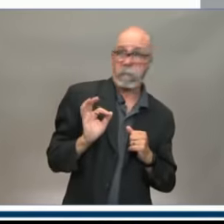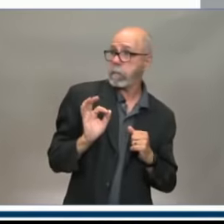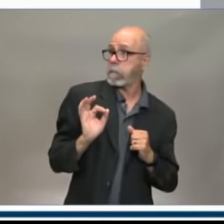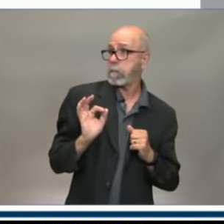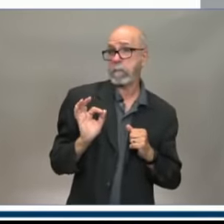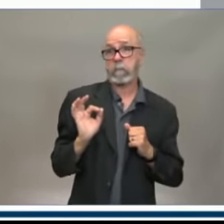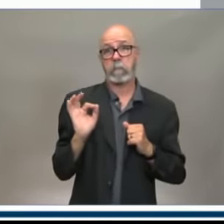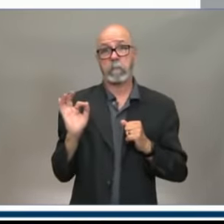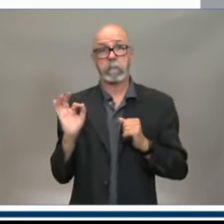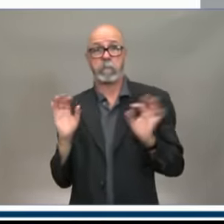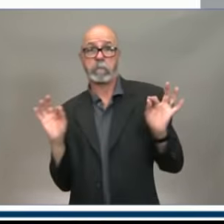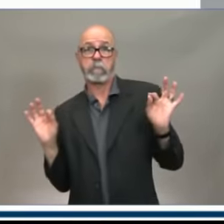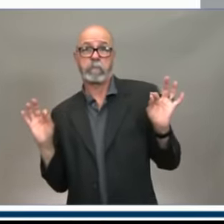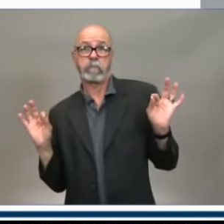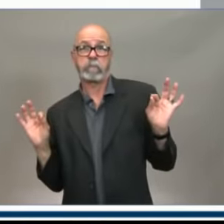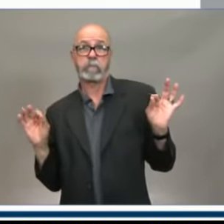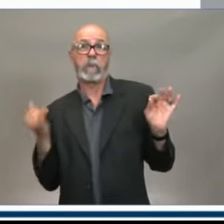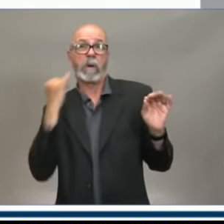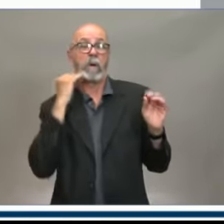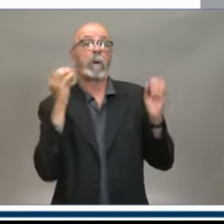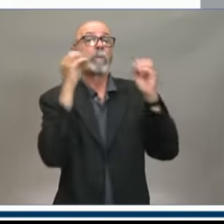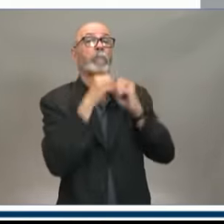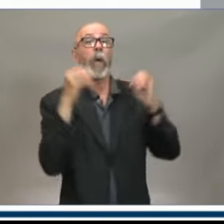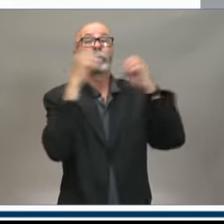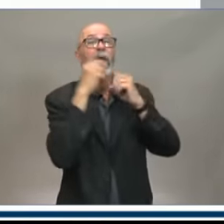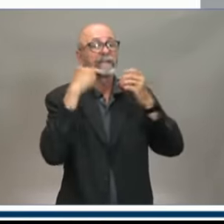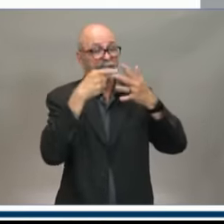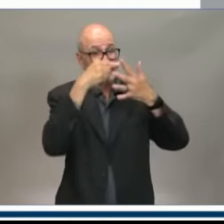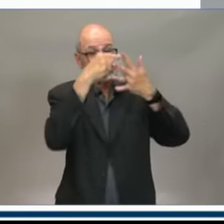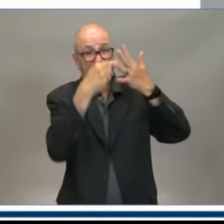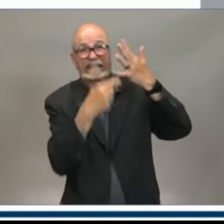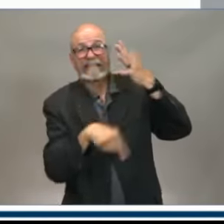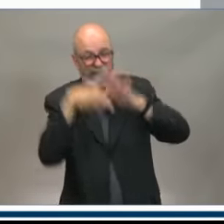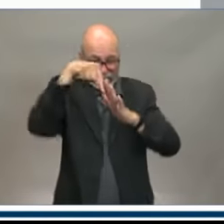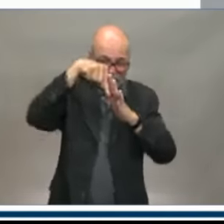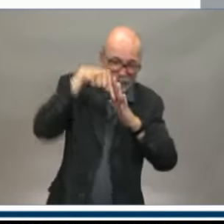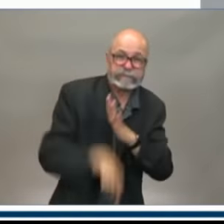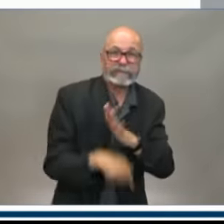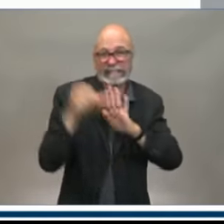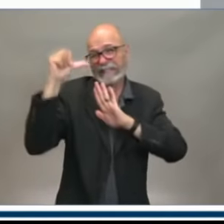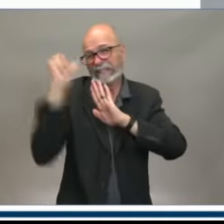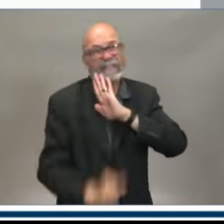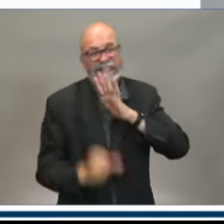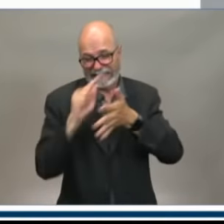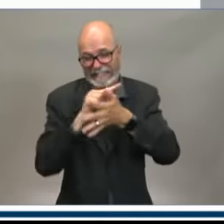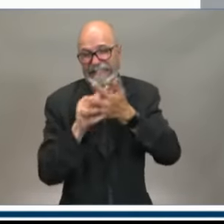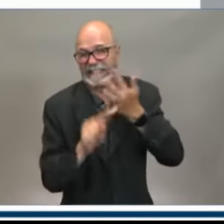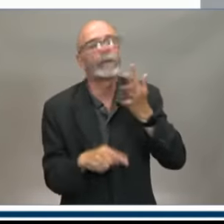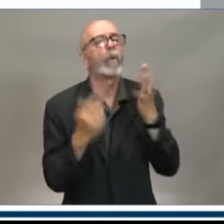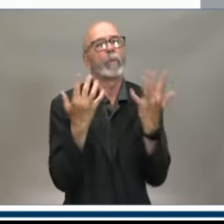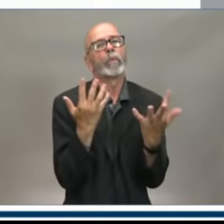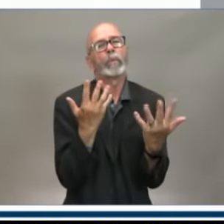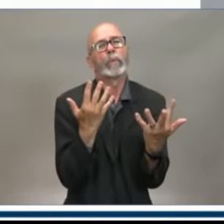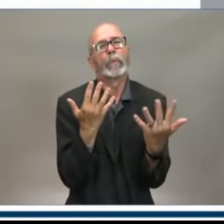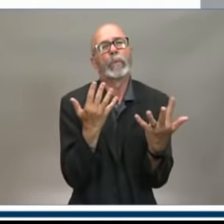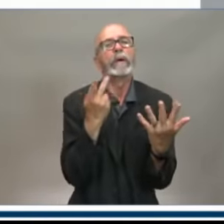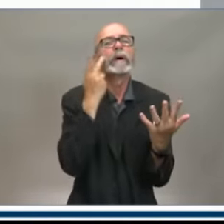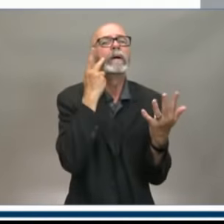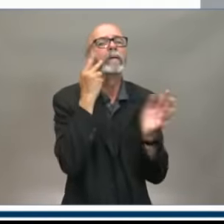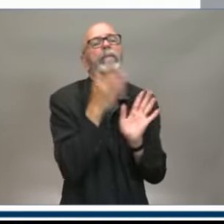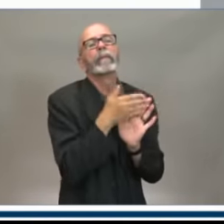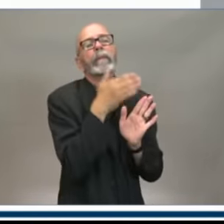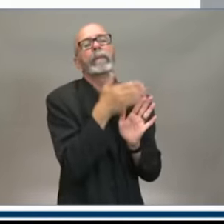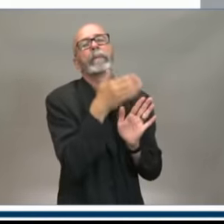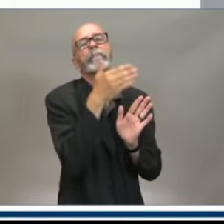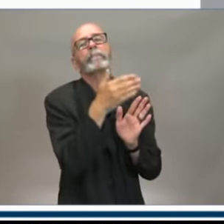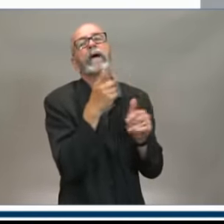continue to expand and have a more extensive, over time, a more extensive return of services within